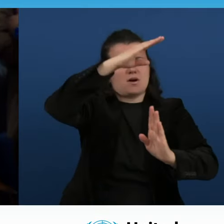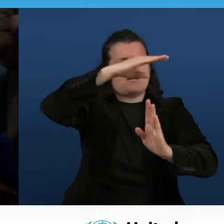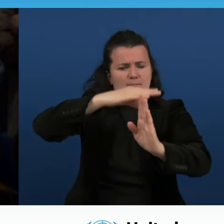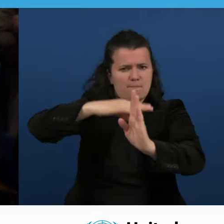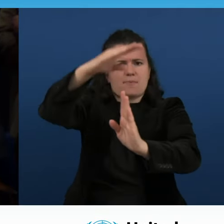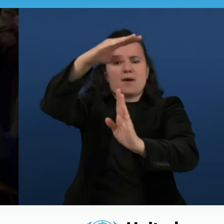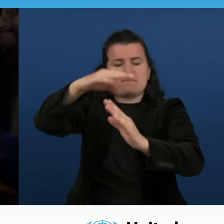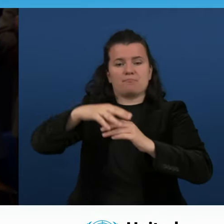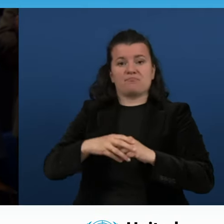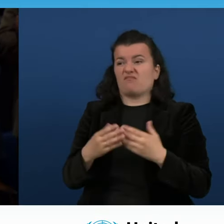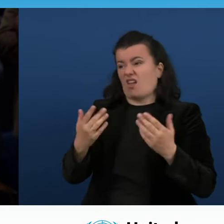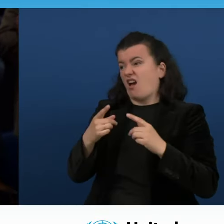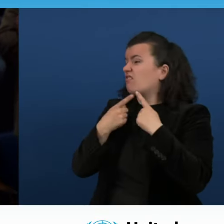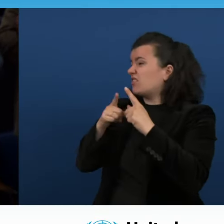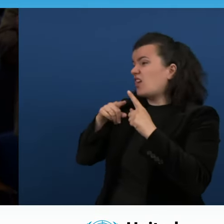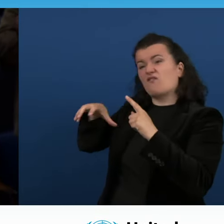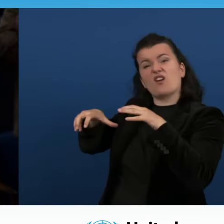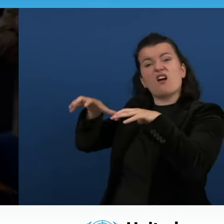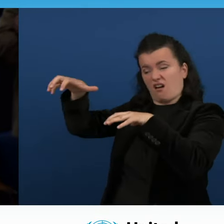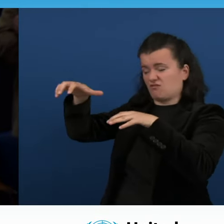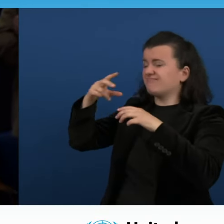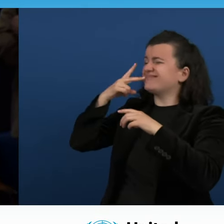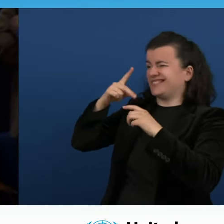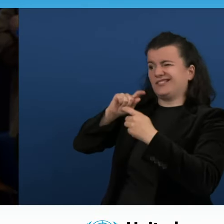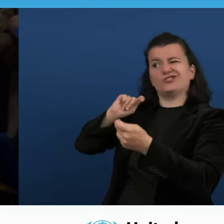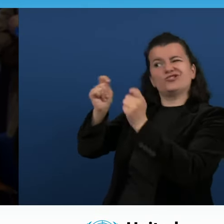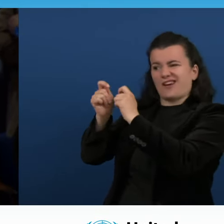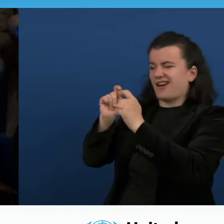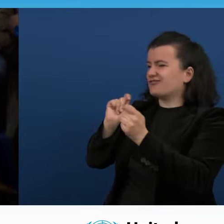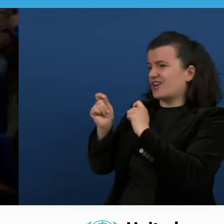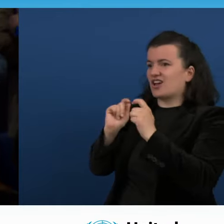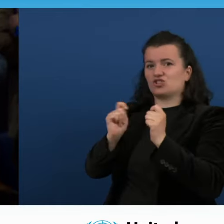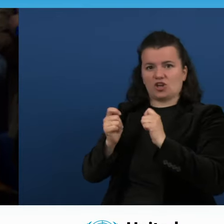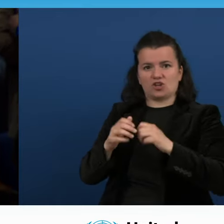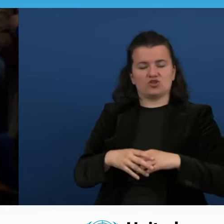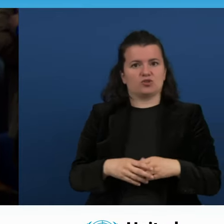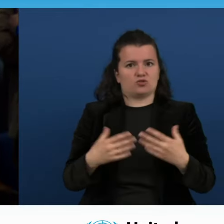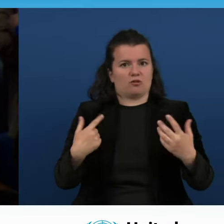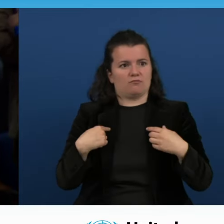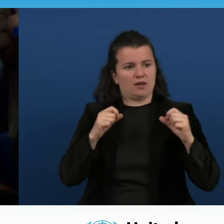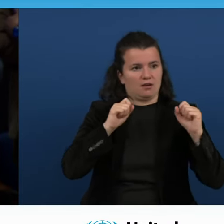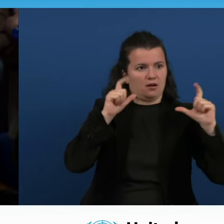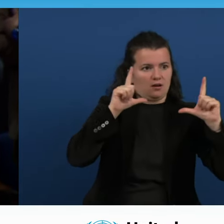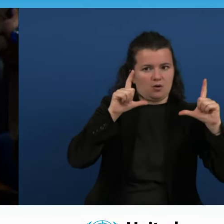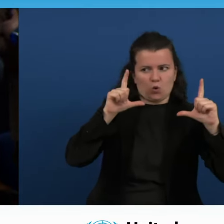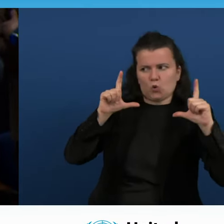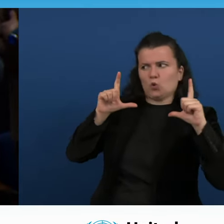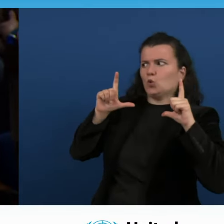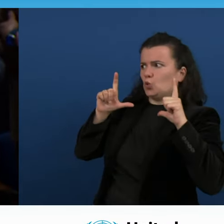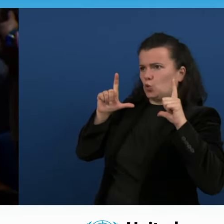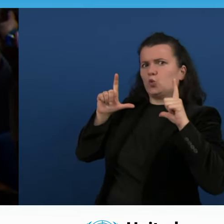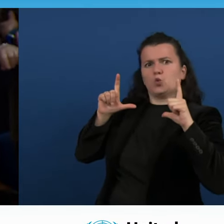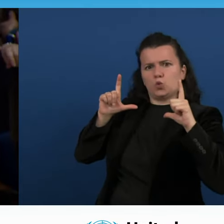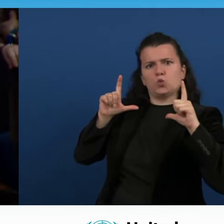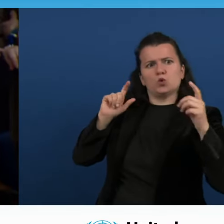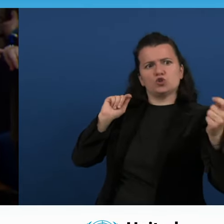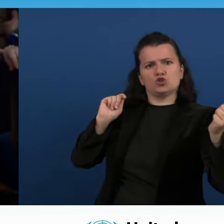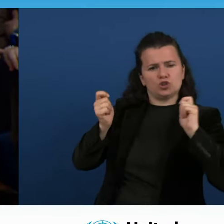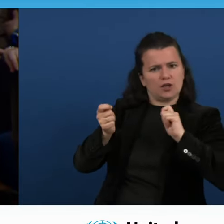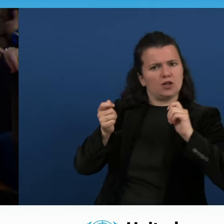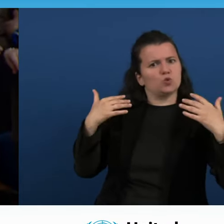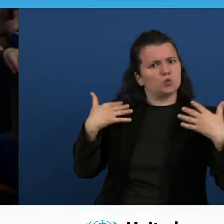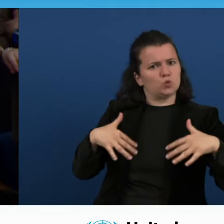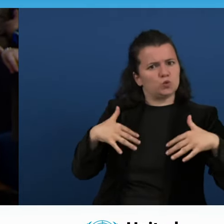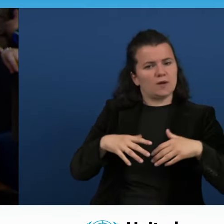something that has us on edge. So I wanted to ask you how a lot of us think of climate change as a